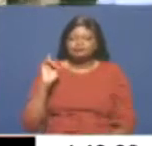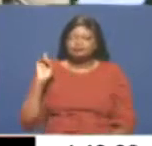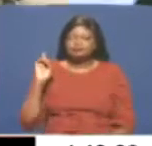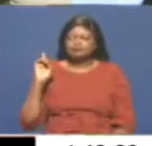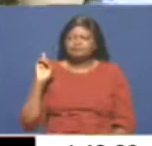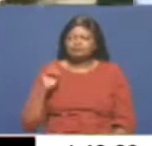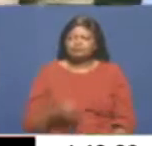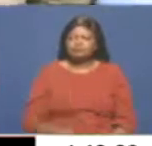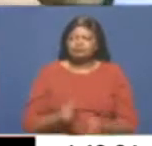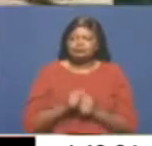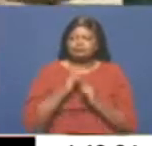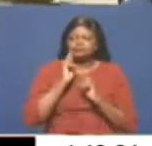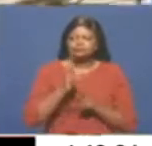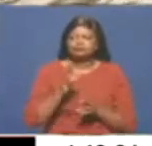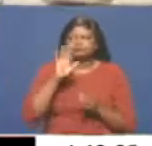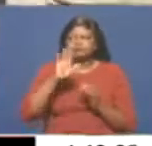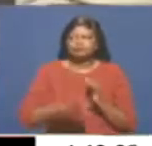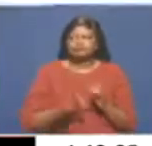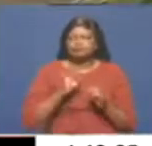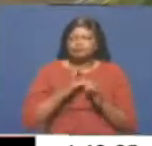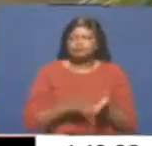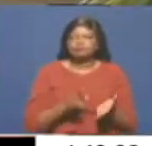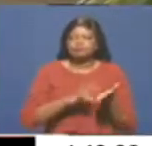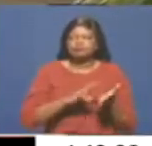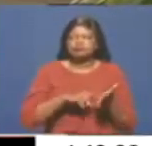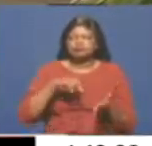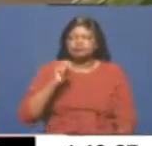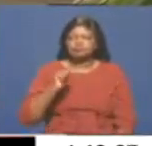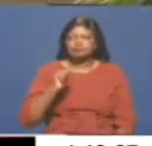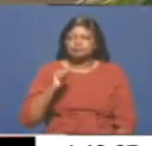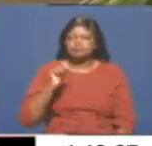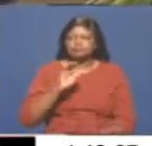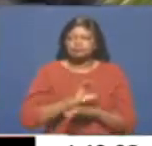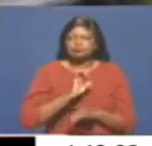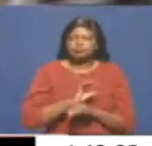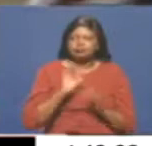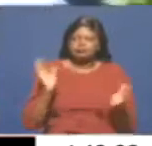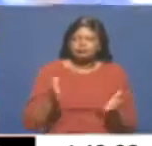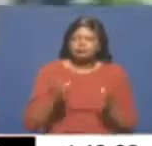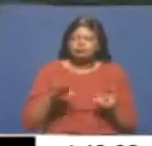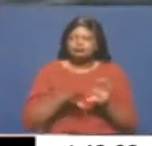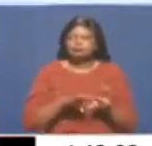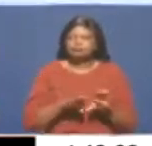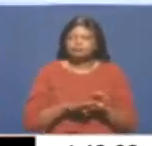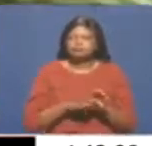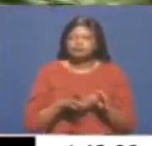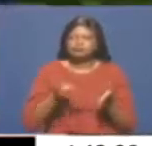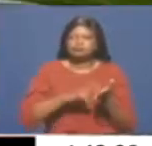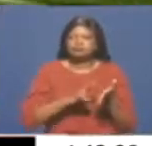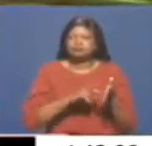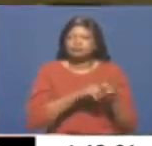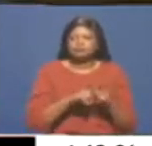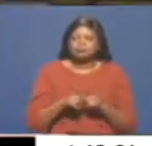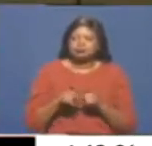With reports on low voter registration turnout, the PAG Church is now moving to whip its members to enlist themselves as voters. PAG